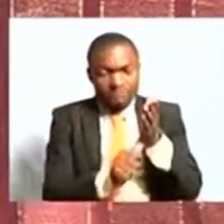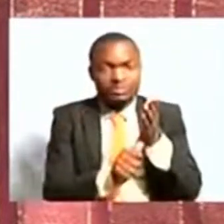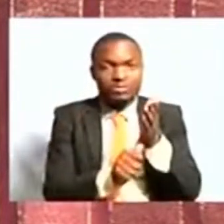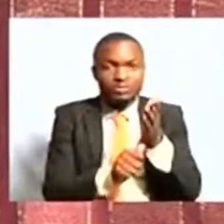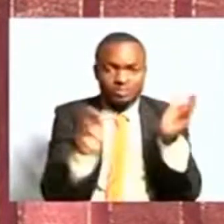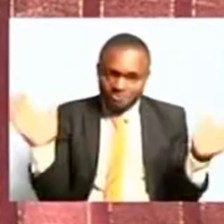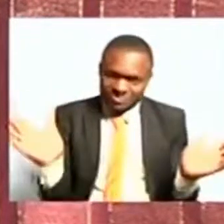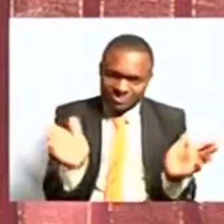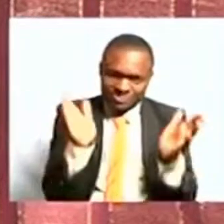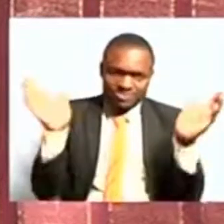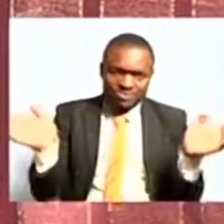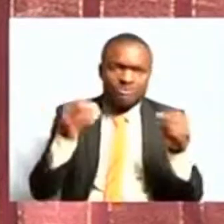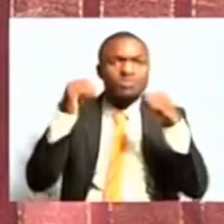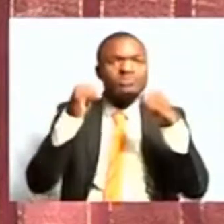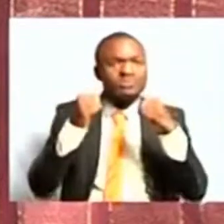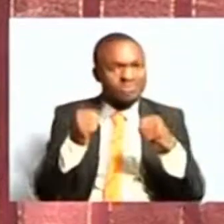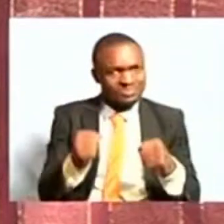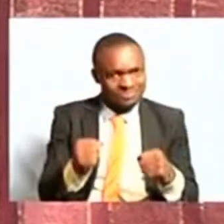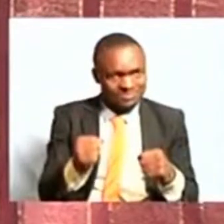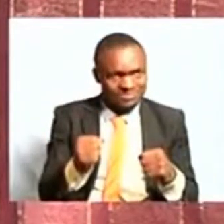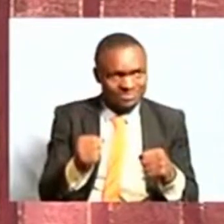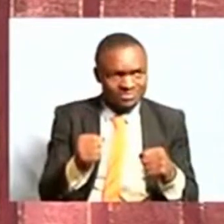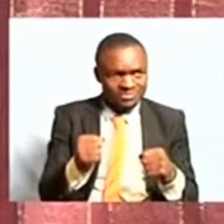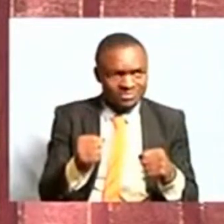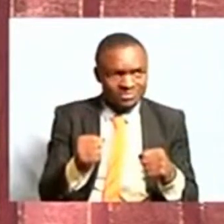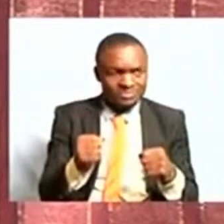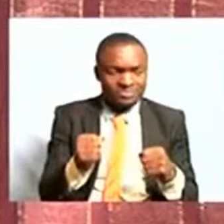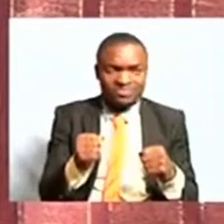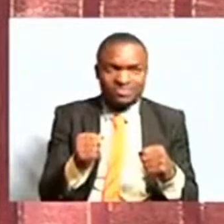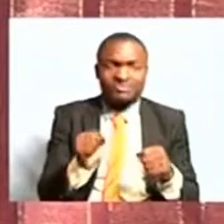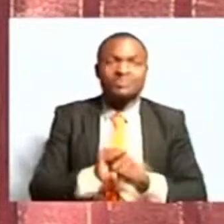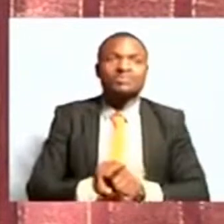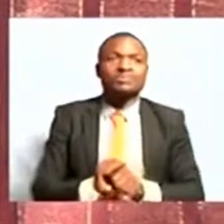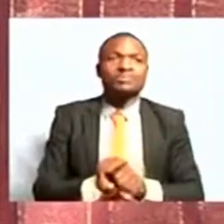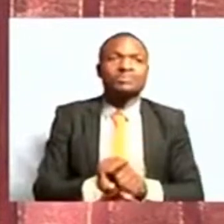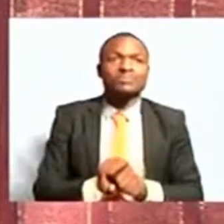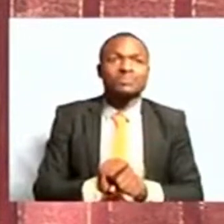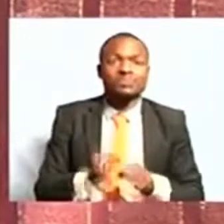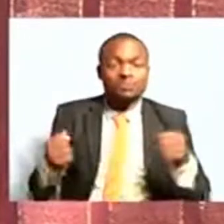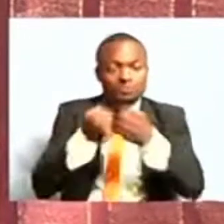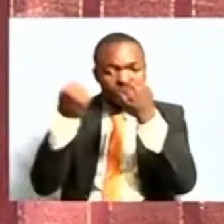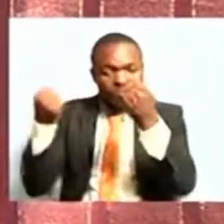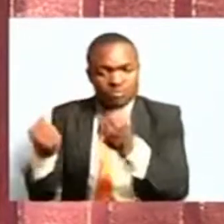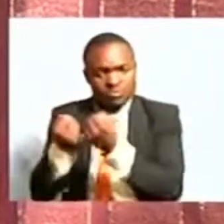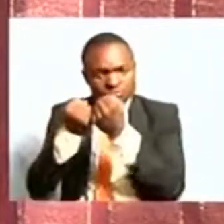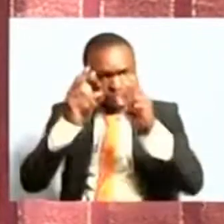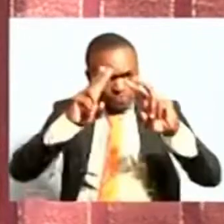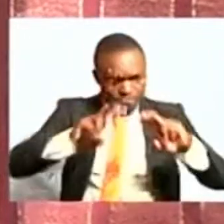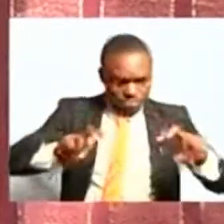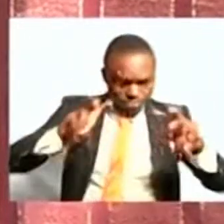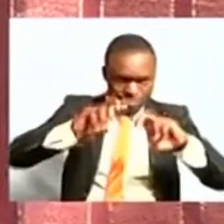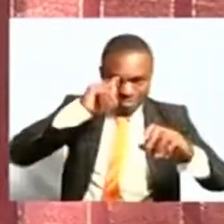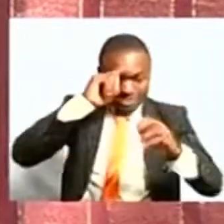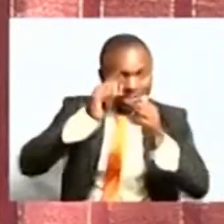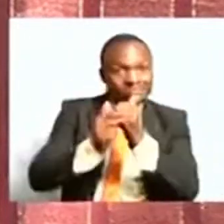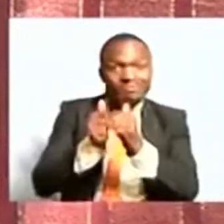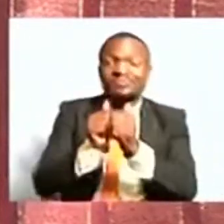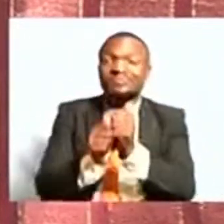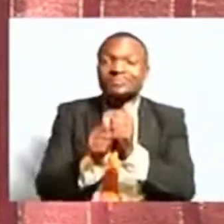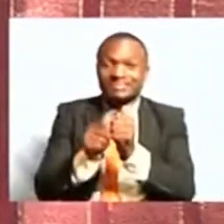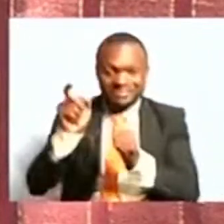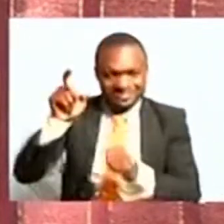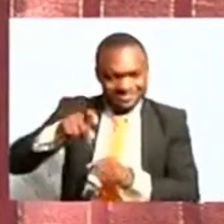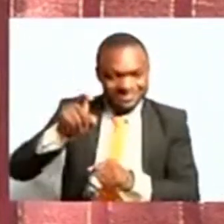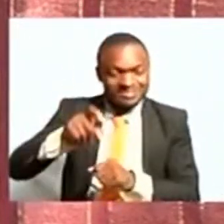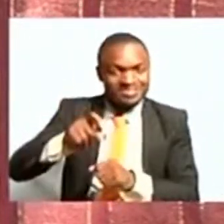being encouraged to strengthen the capacity of accident investigations, because we need